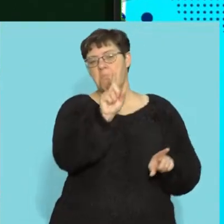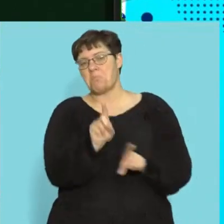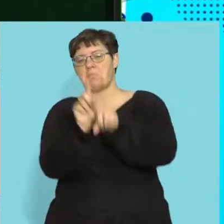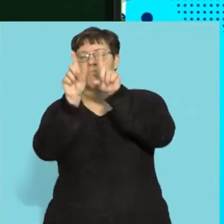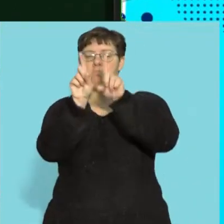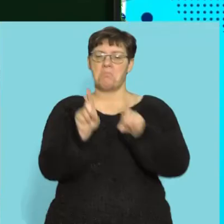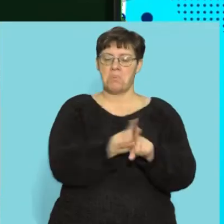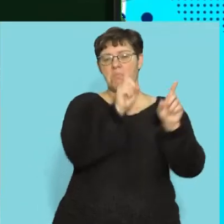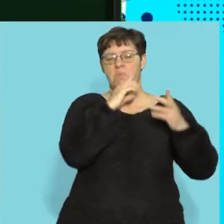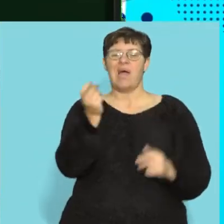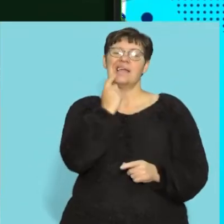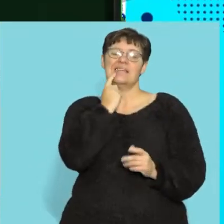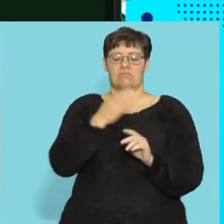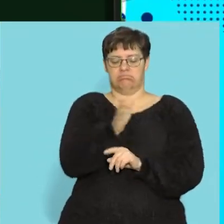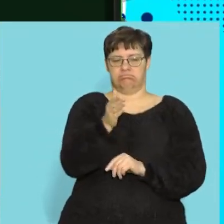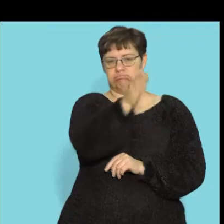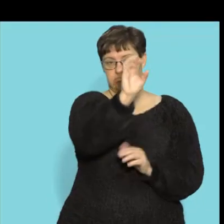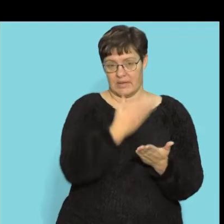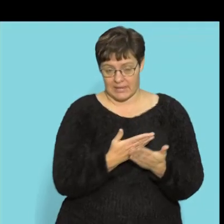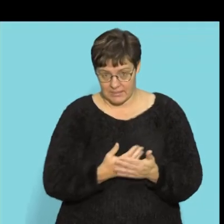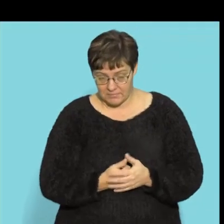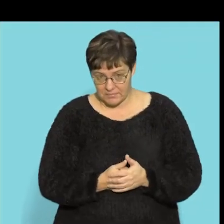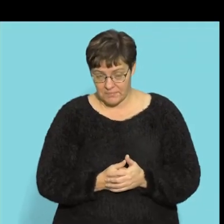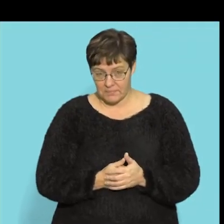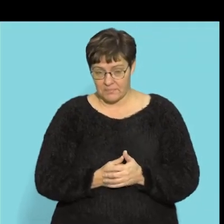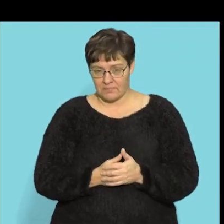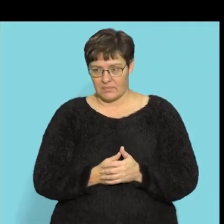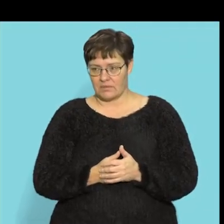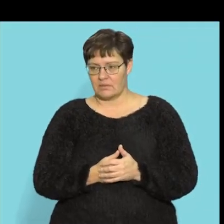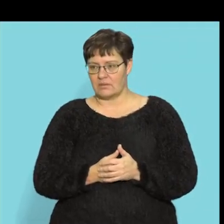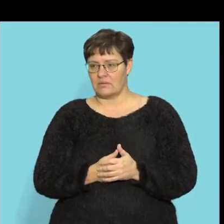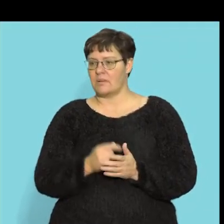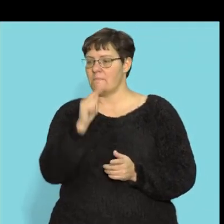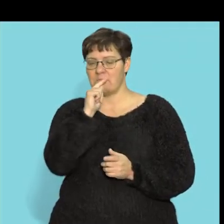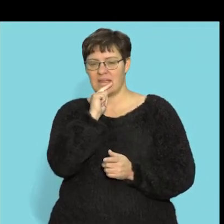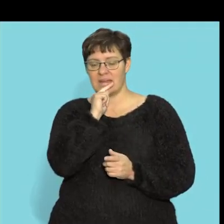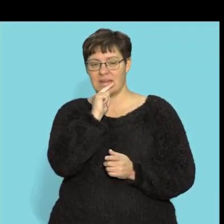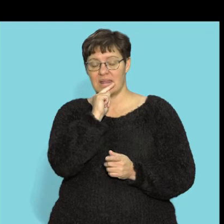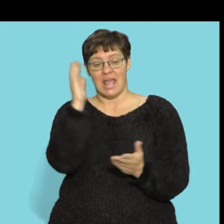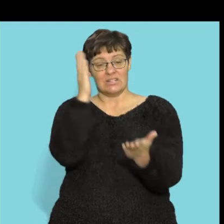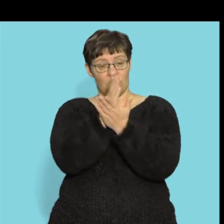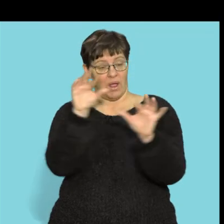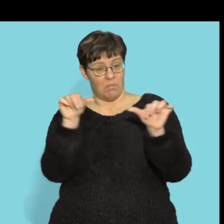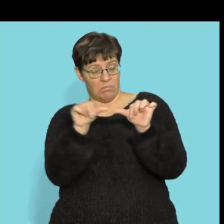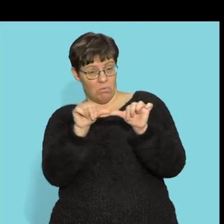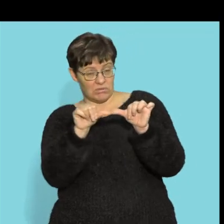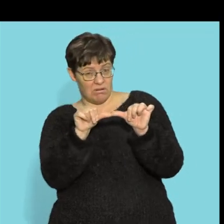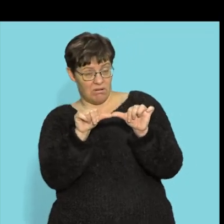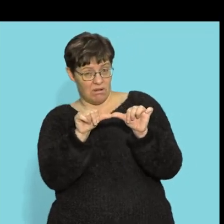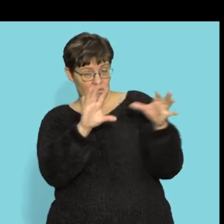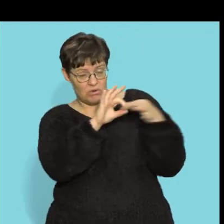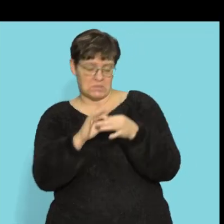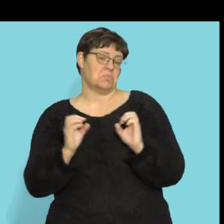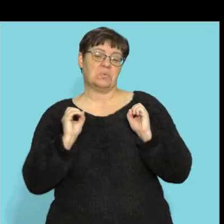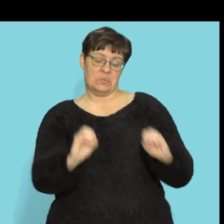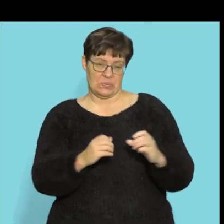lesser resistance, right? Okay, so we can safely say that this is not a direct proportional relationship. We